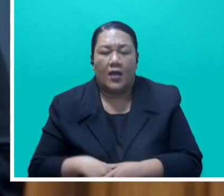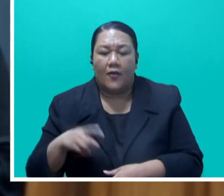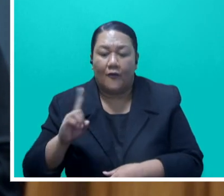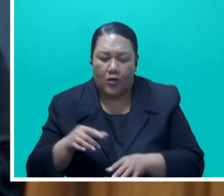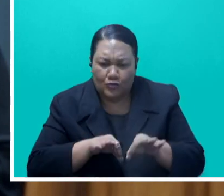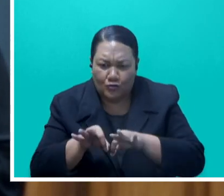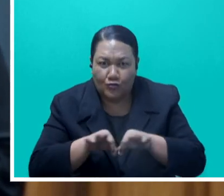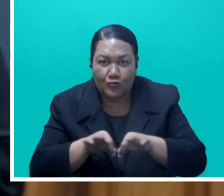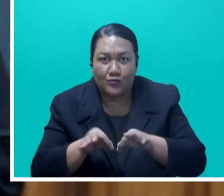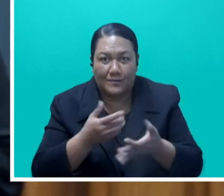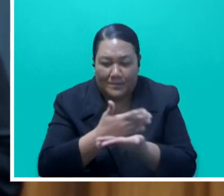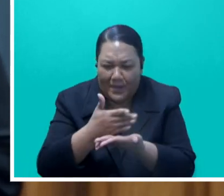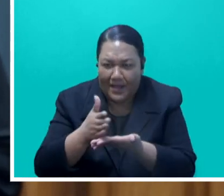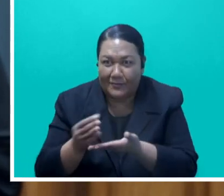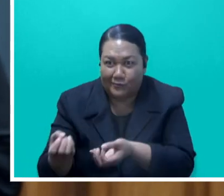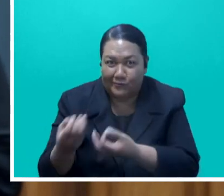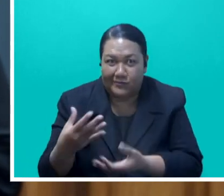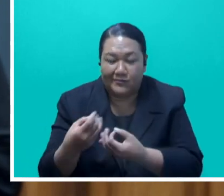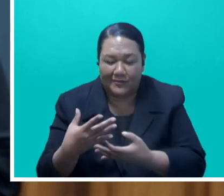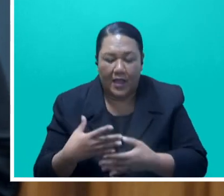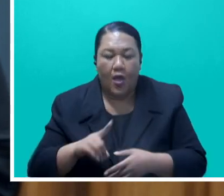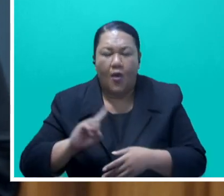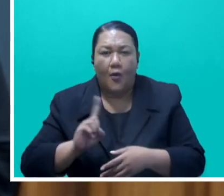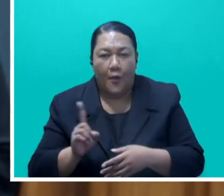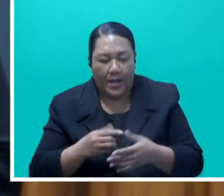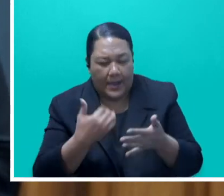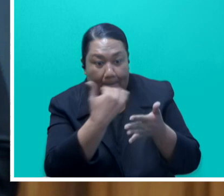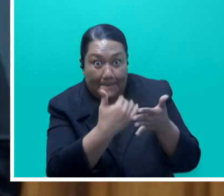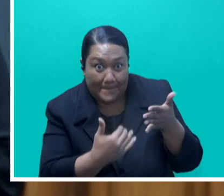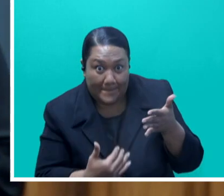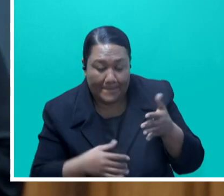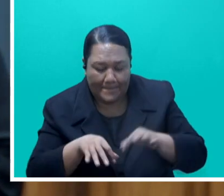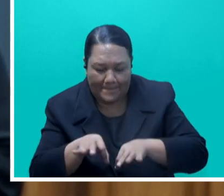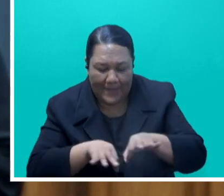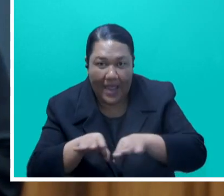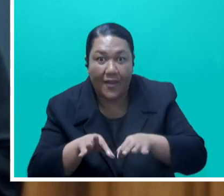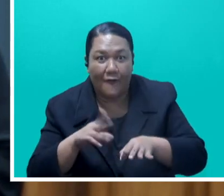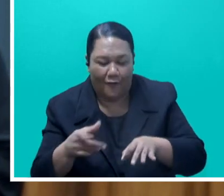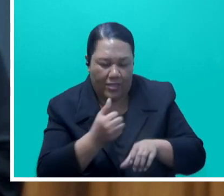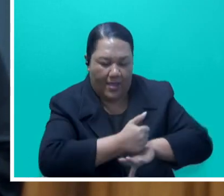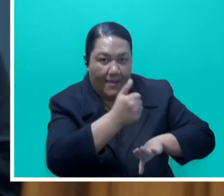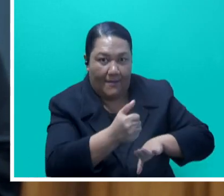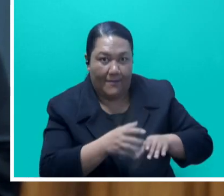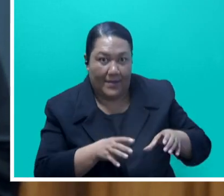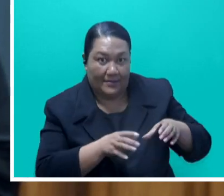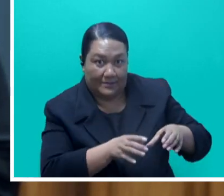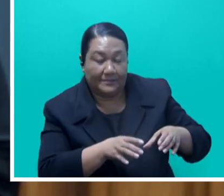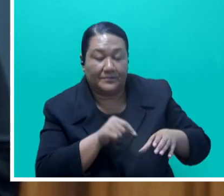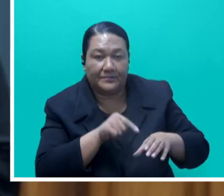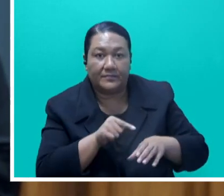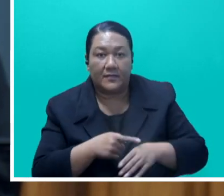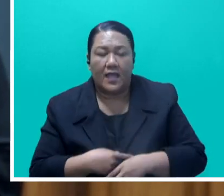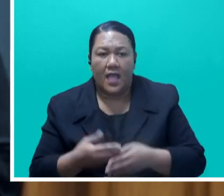plans and policies going forward as the coalition government. I would like to thank you for giving me the opportunity